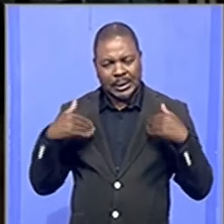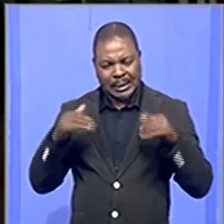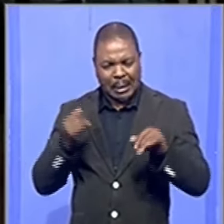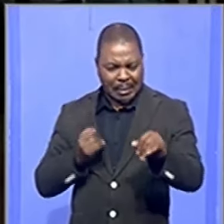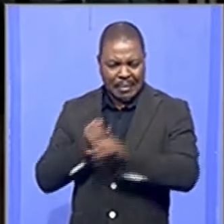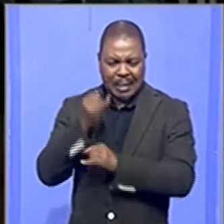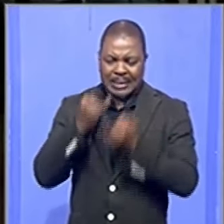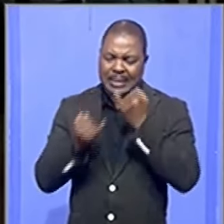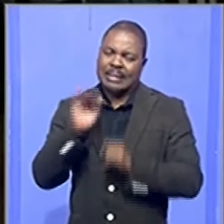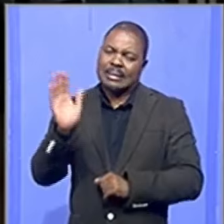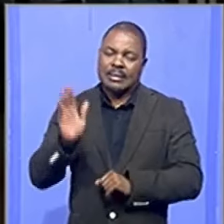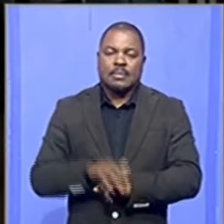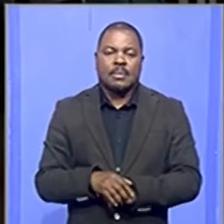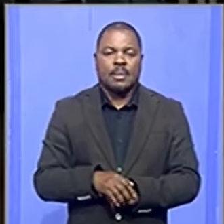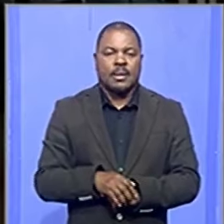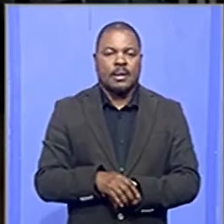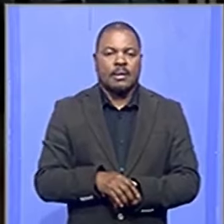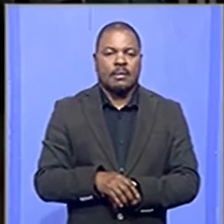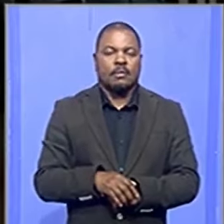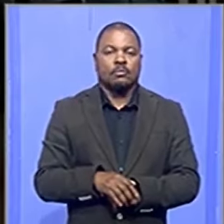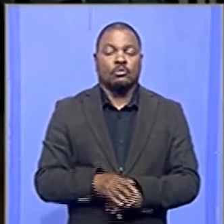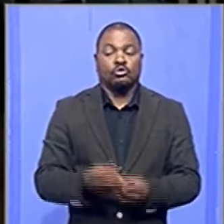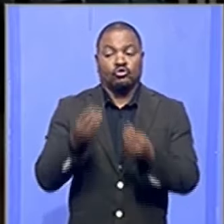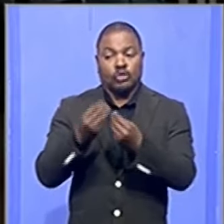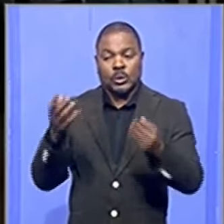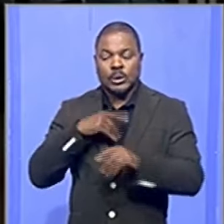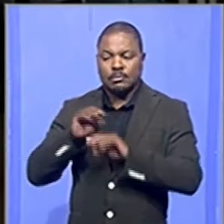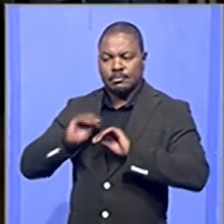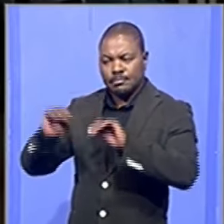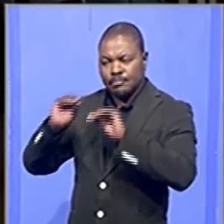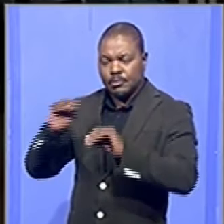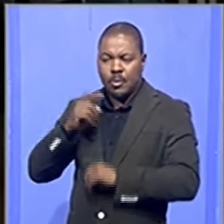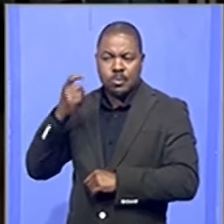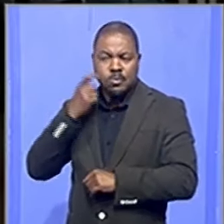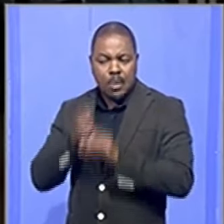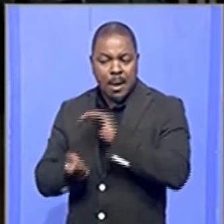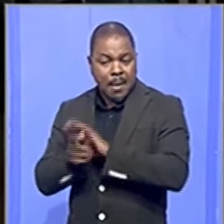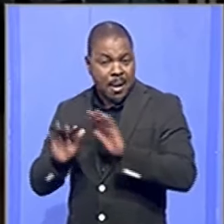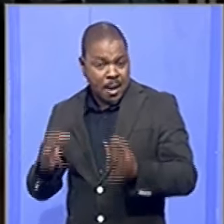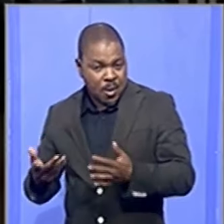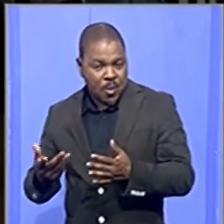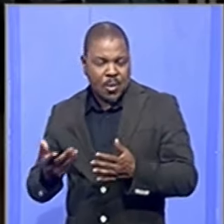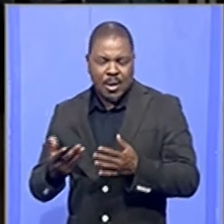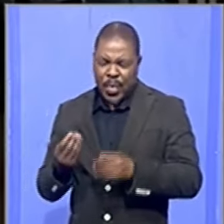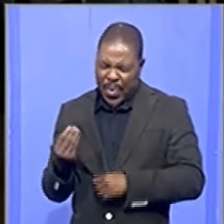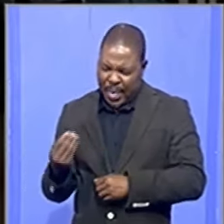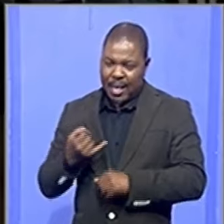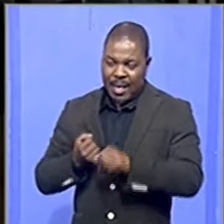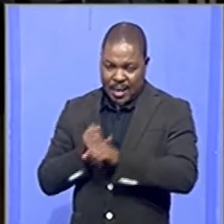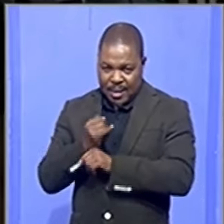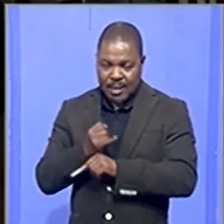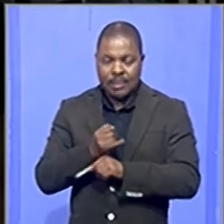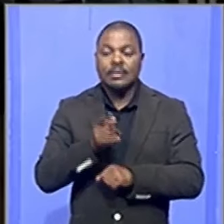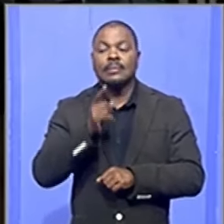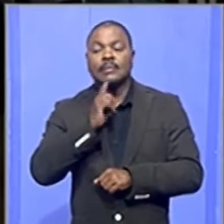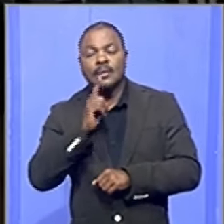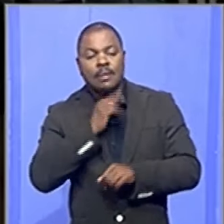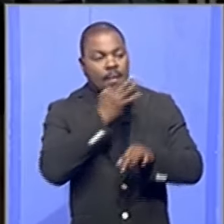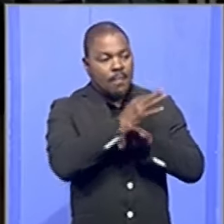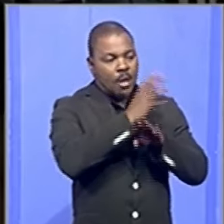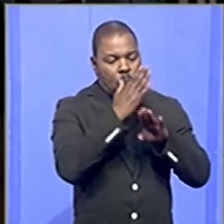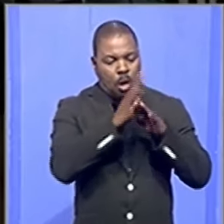le ba bannyane tota tiro ya go ruta bana ka ga go ima ga bana ba santse ba le bannye e tshwanetse e patagalane ke ba ruta bana le batsadi